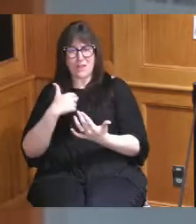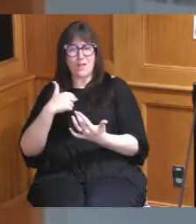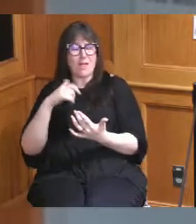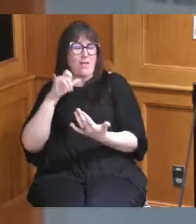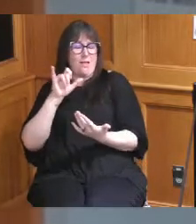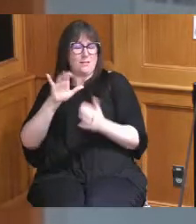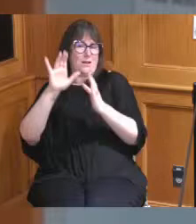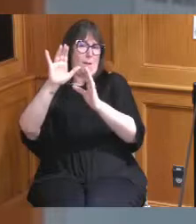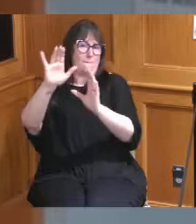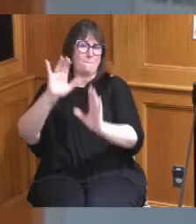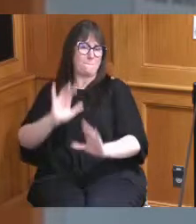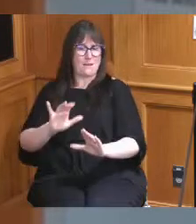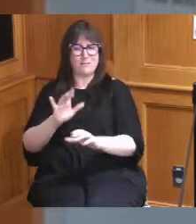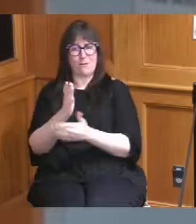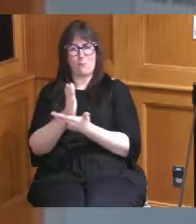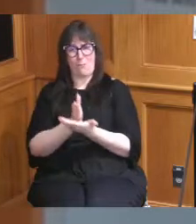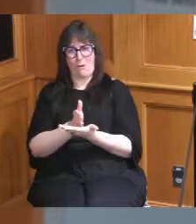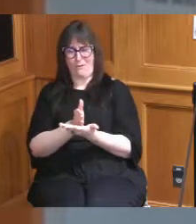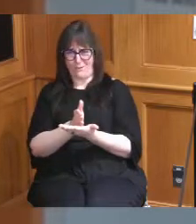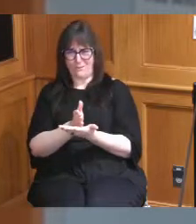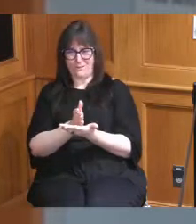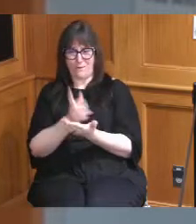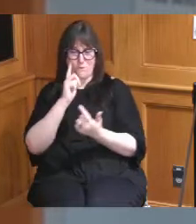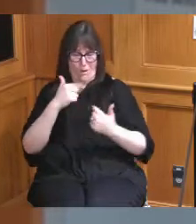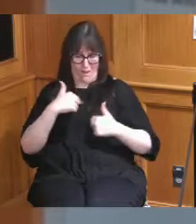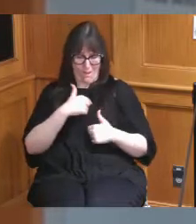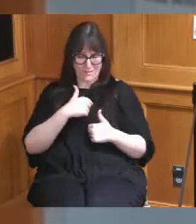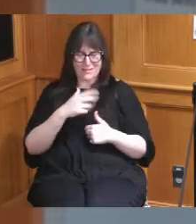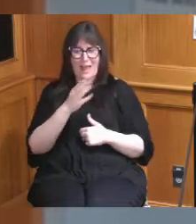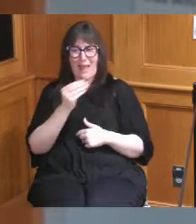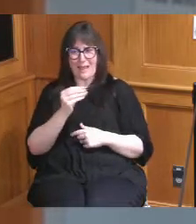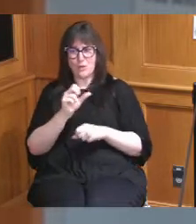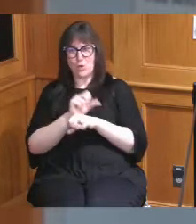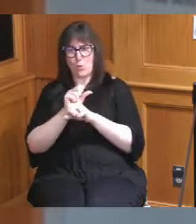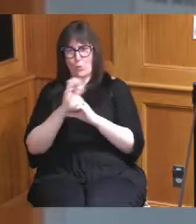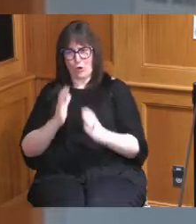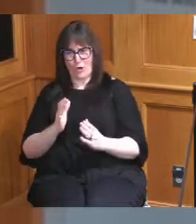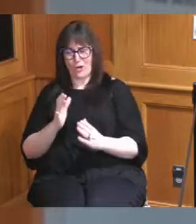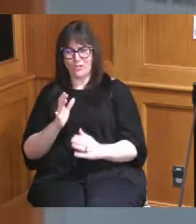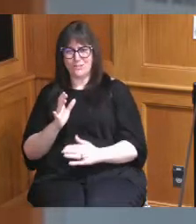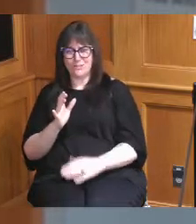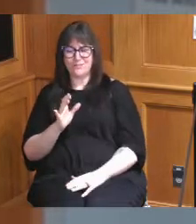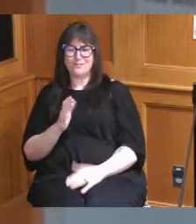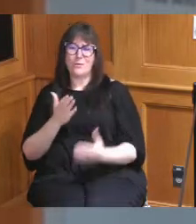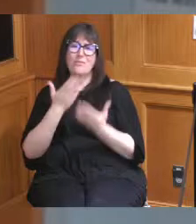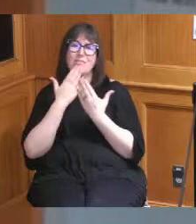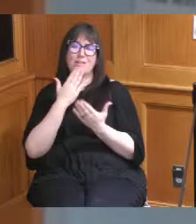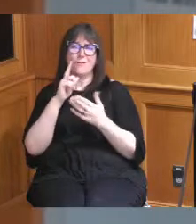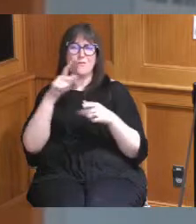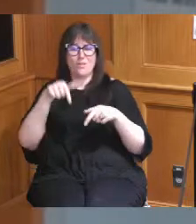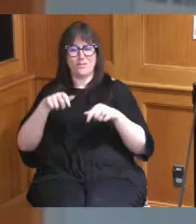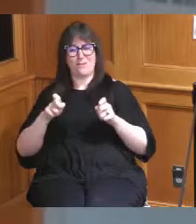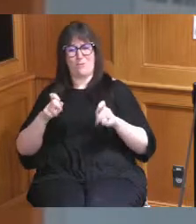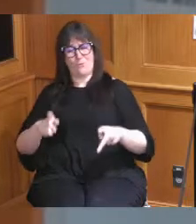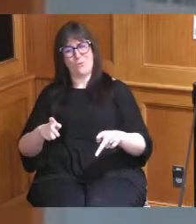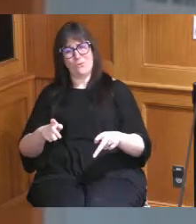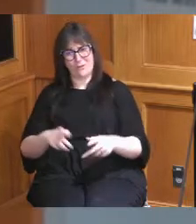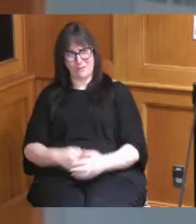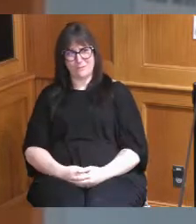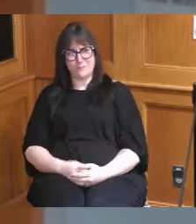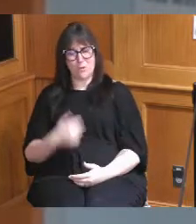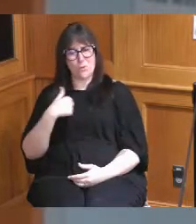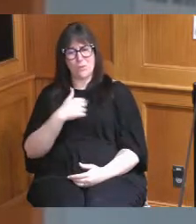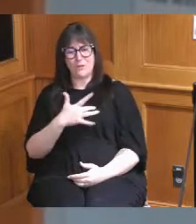tremendous asset, not just to us, but to our team members as well. So again, thank you very much for the opportunities. We